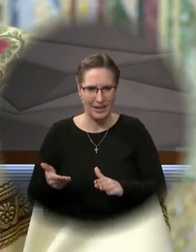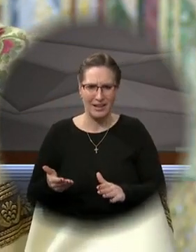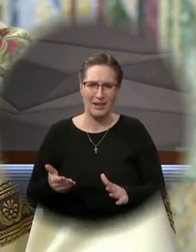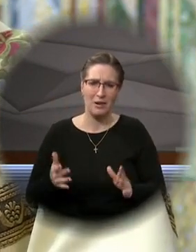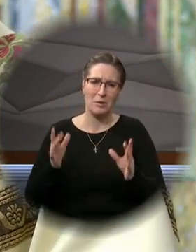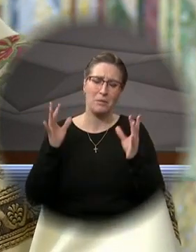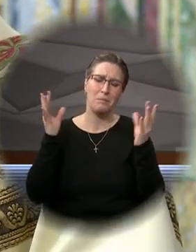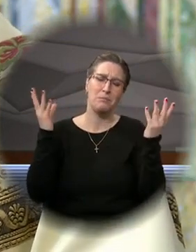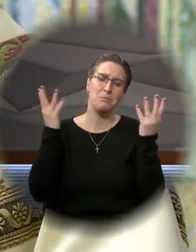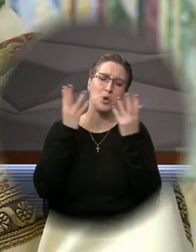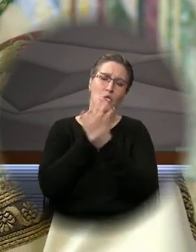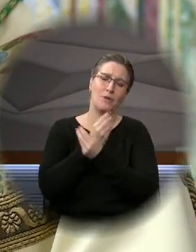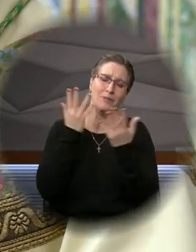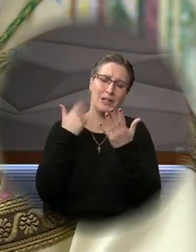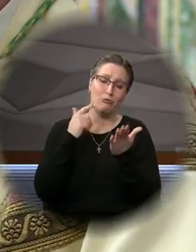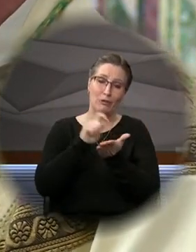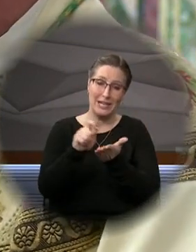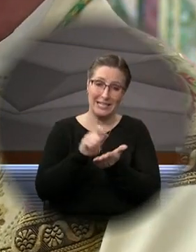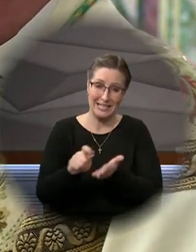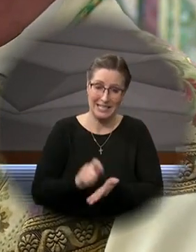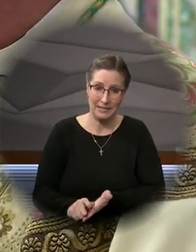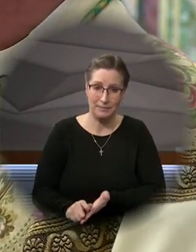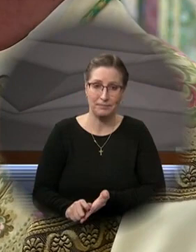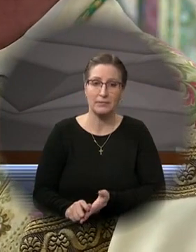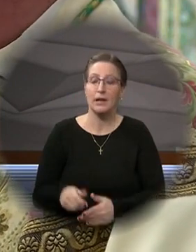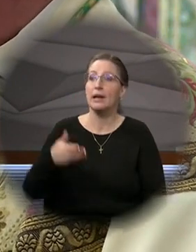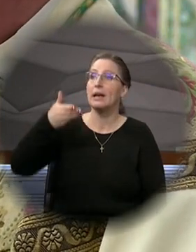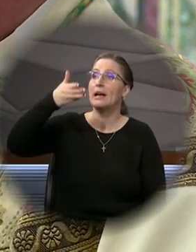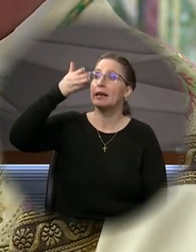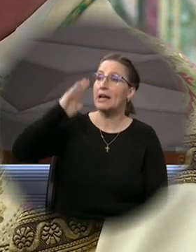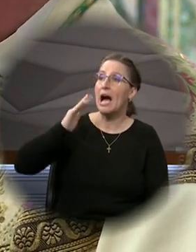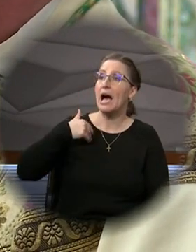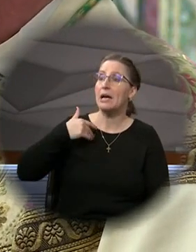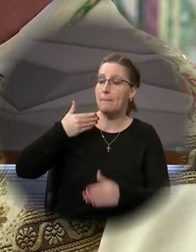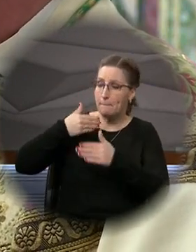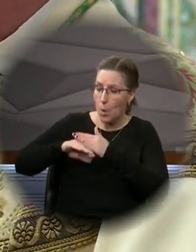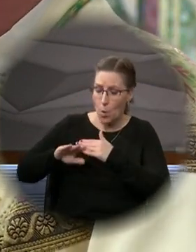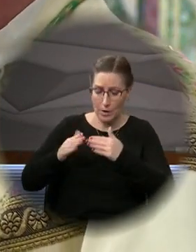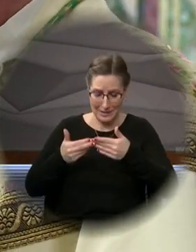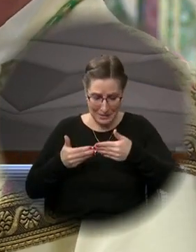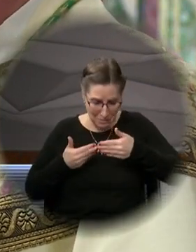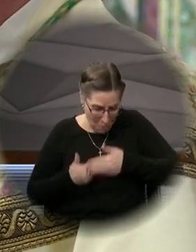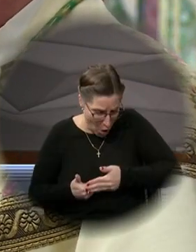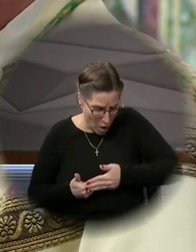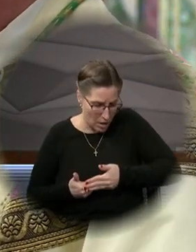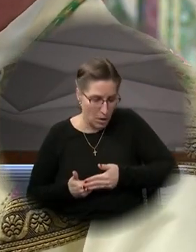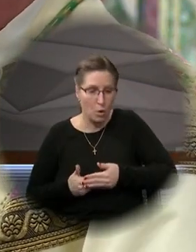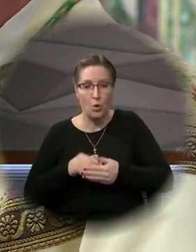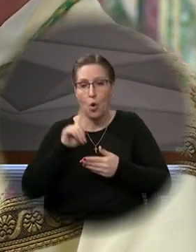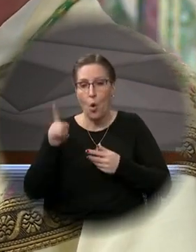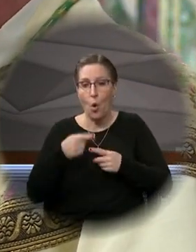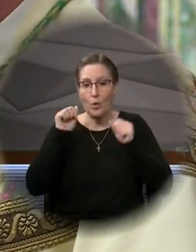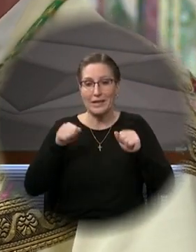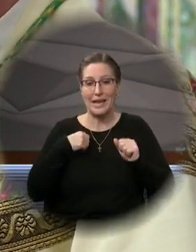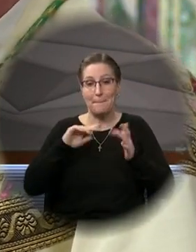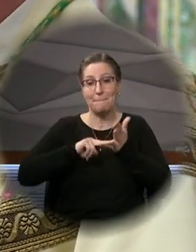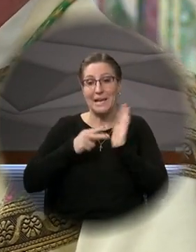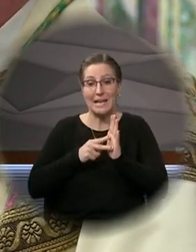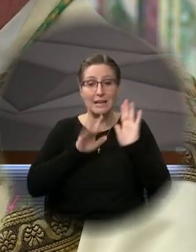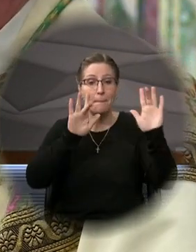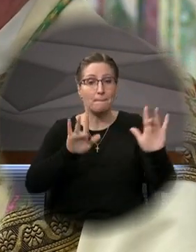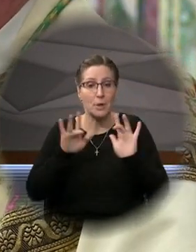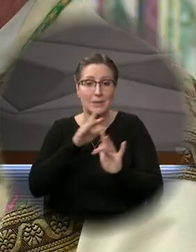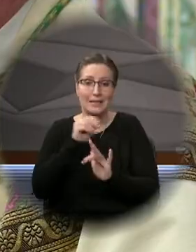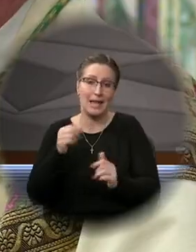beautifully. She said, "A God born so small could only be mercy and